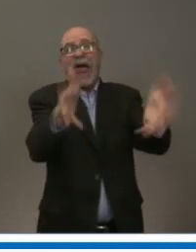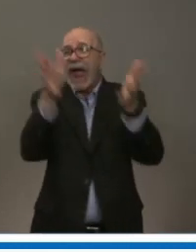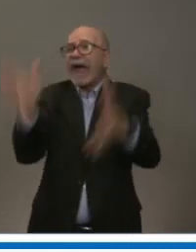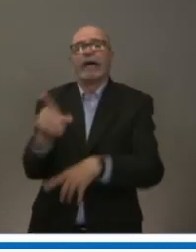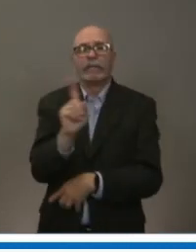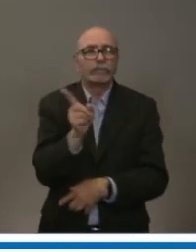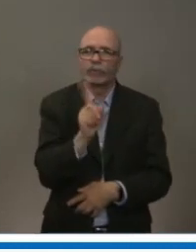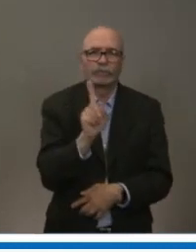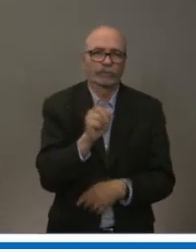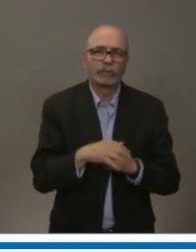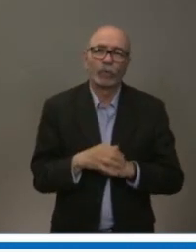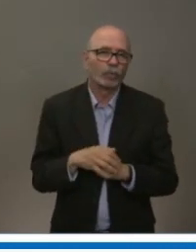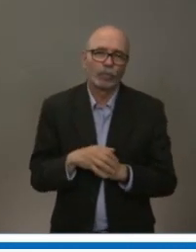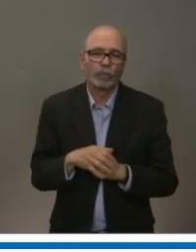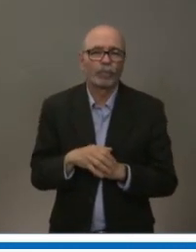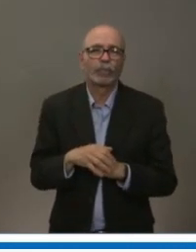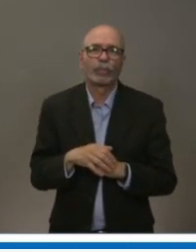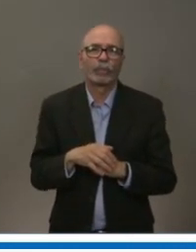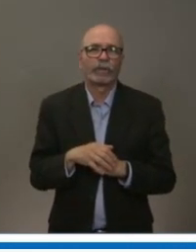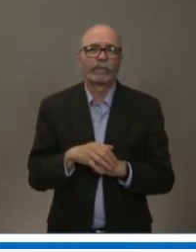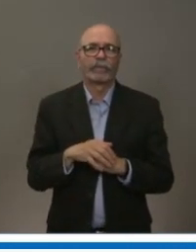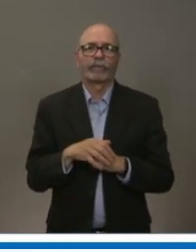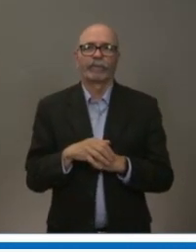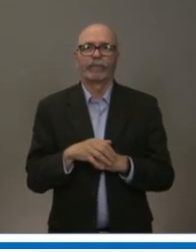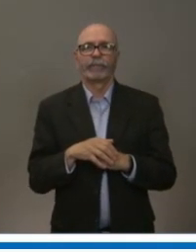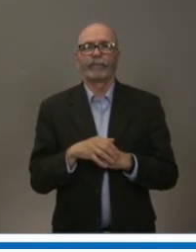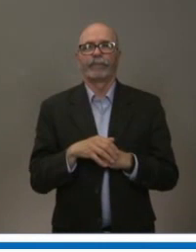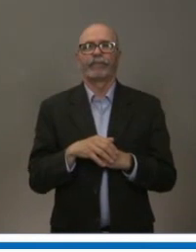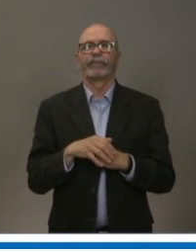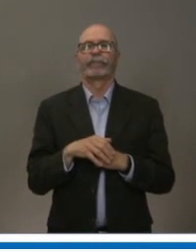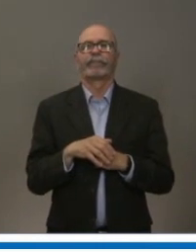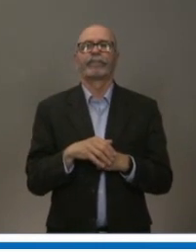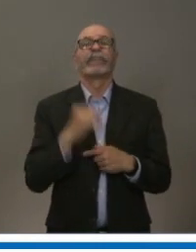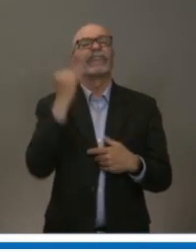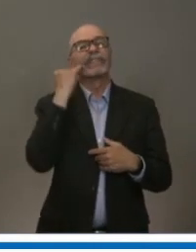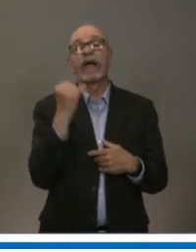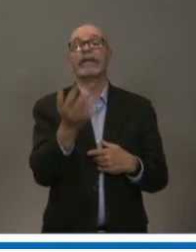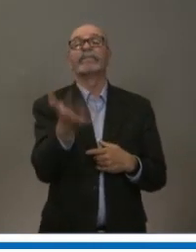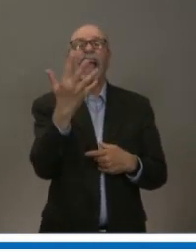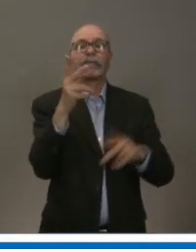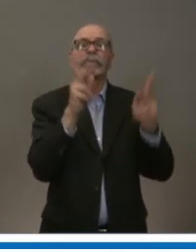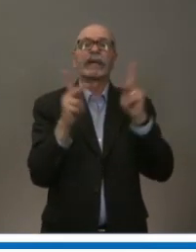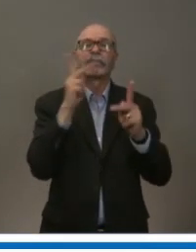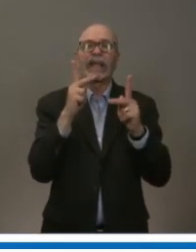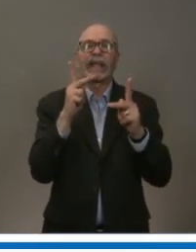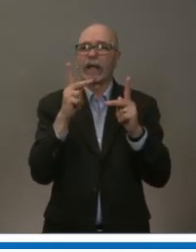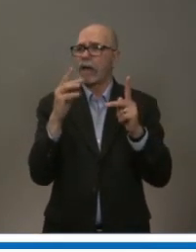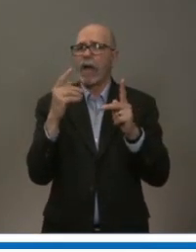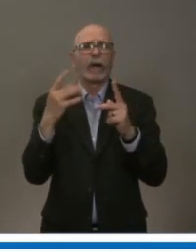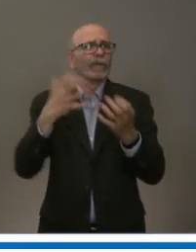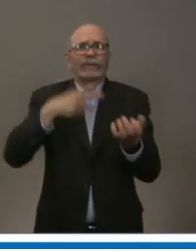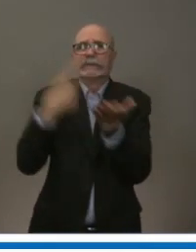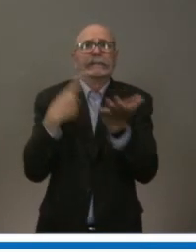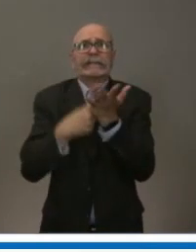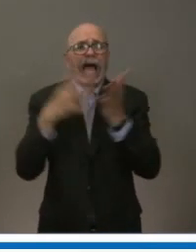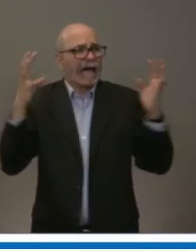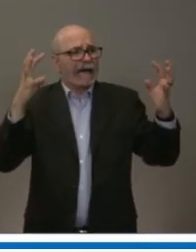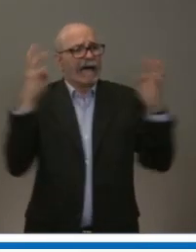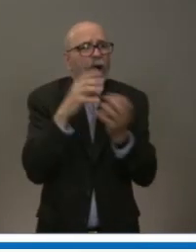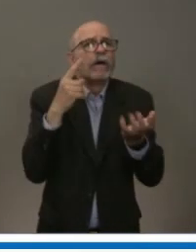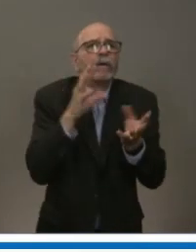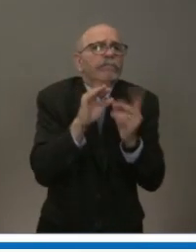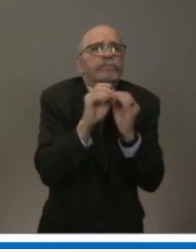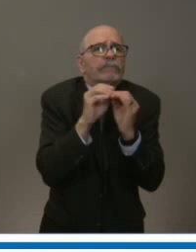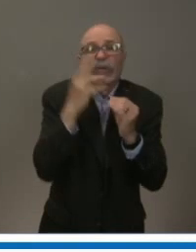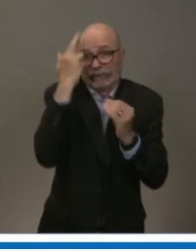so in groups of five or less. It's critically important that over the next few weeks that we all stick with this.